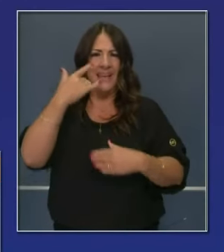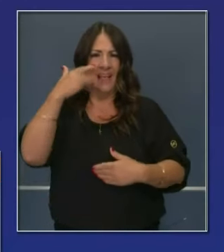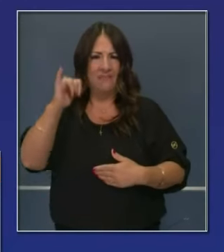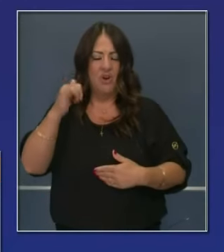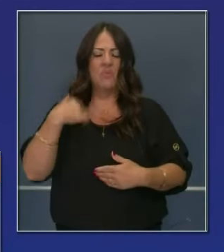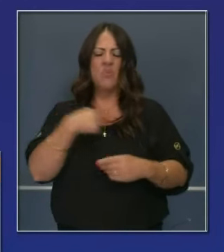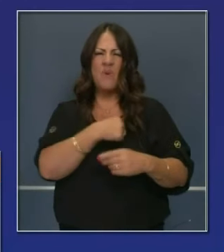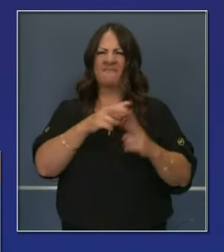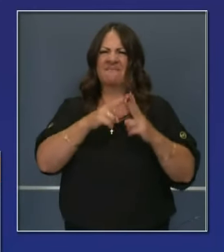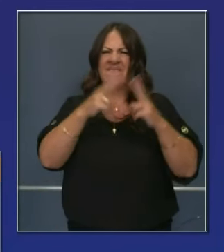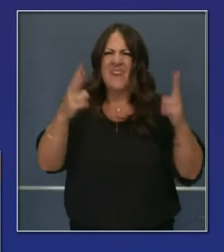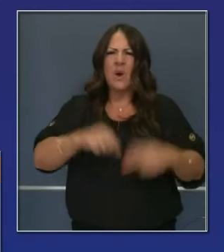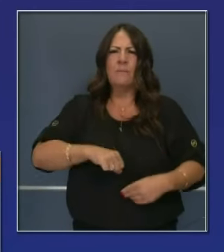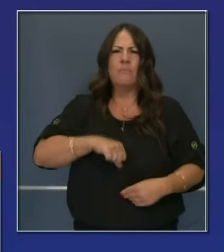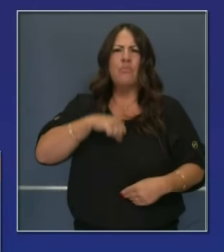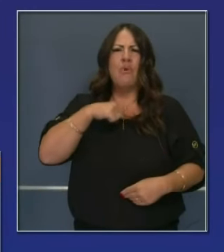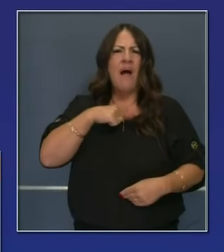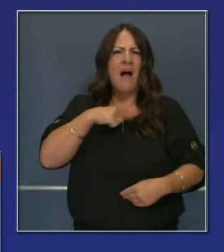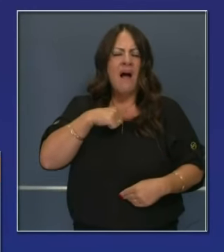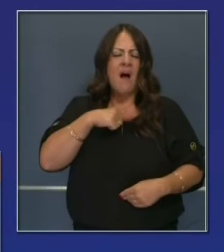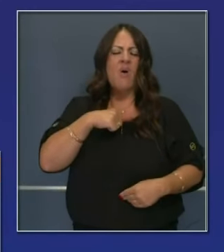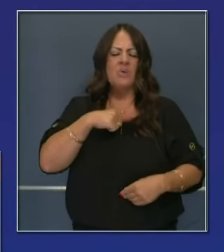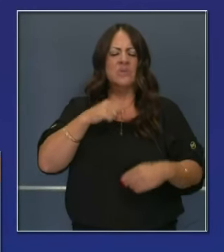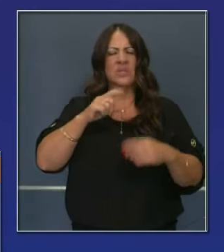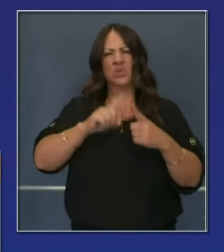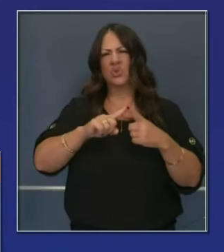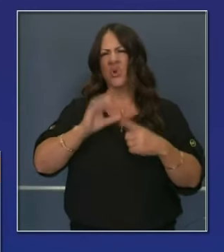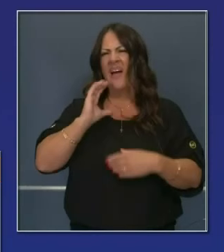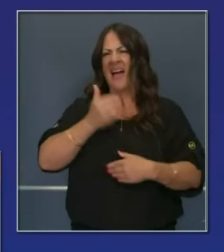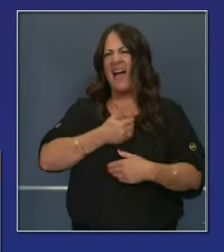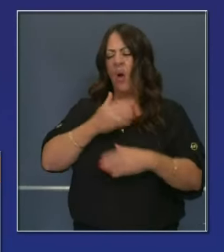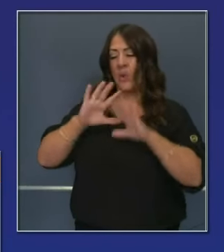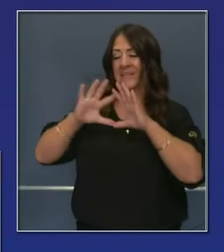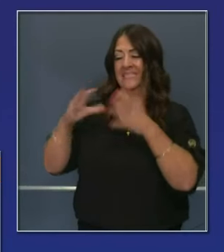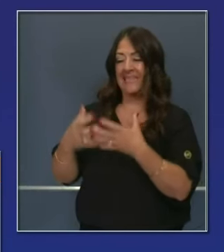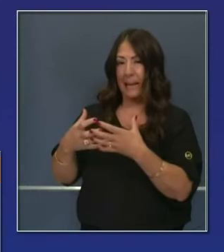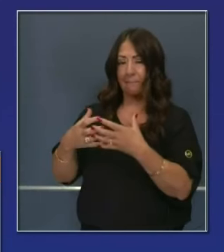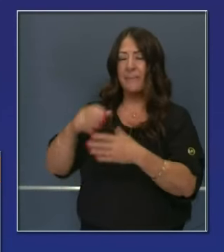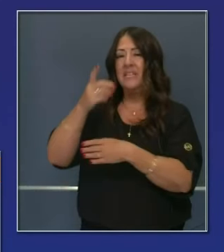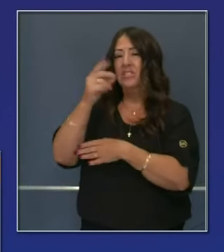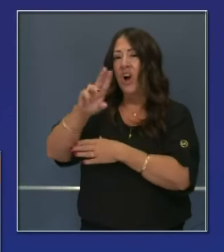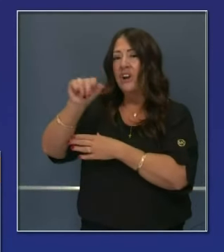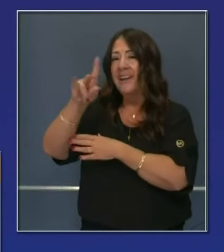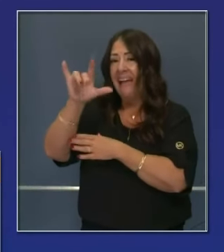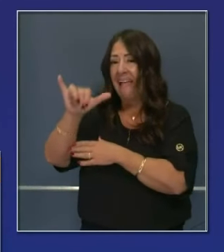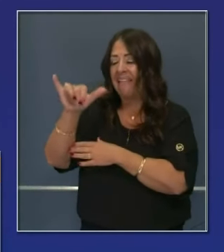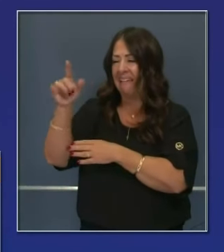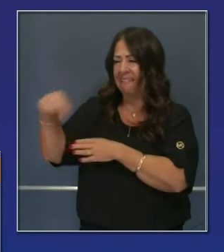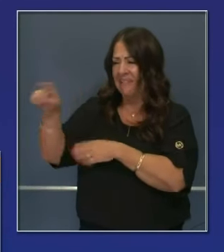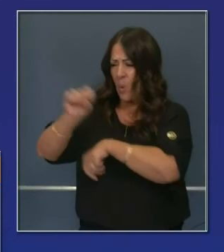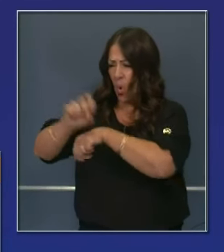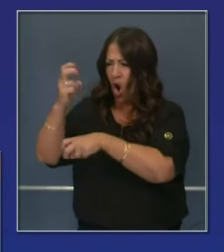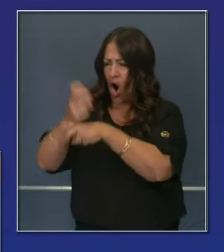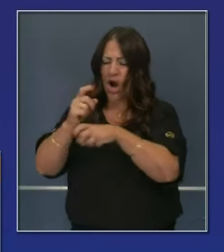proud of the work that's been done by Dr. Galley and his team to identify these experts,